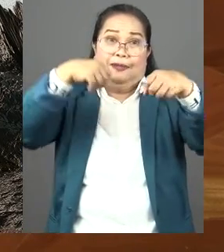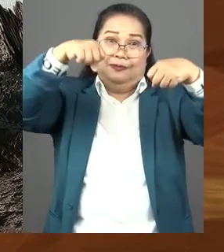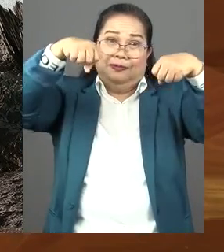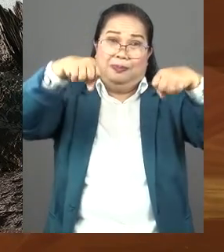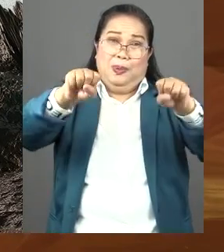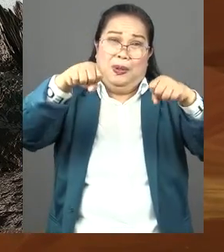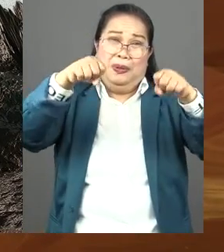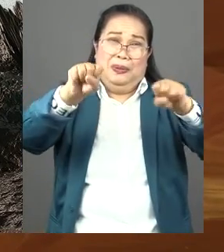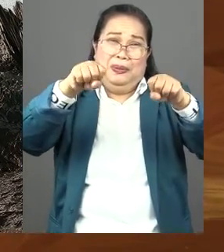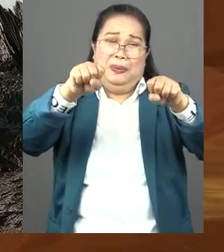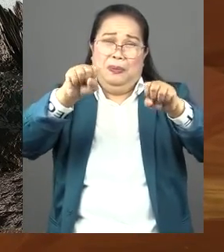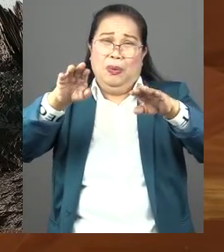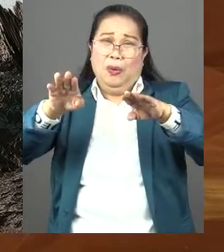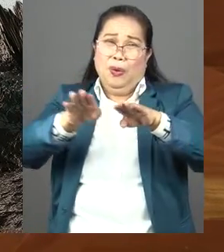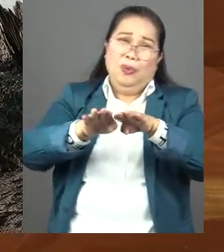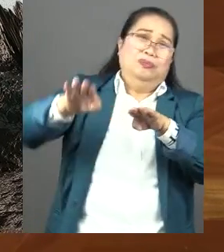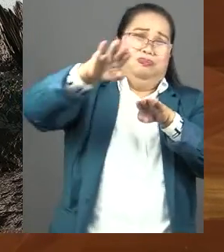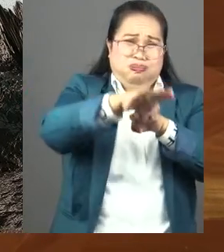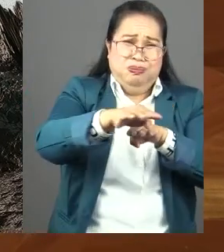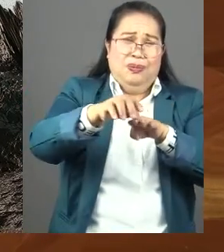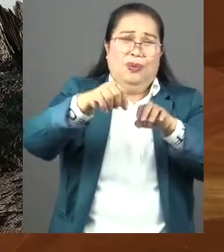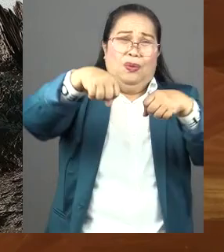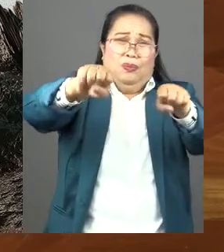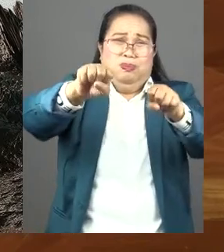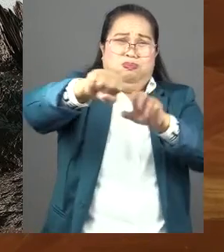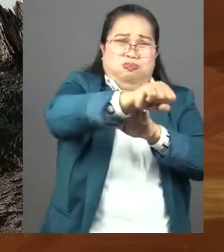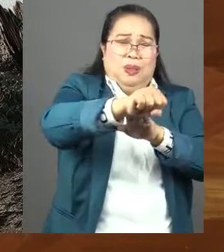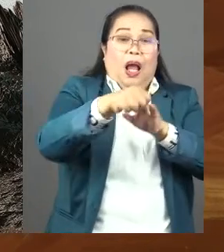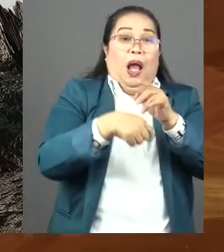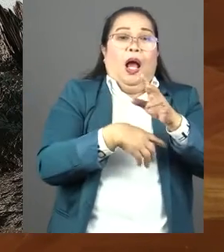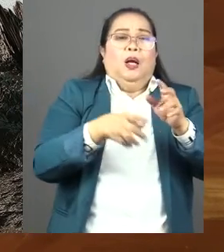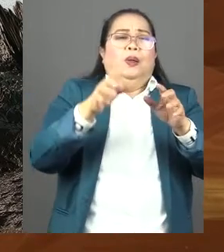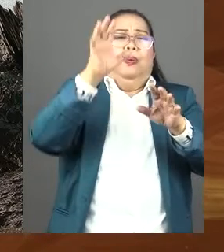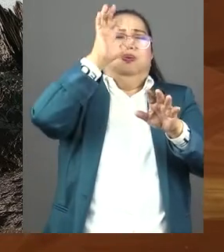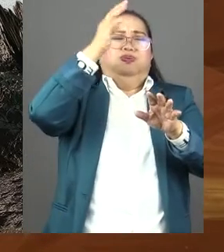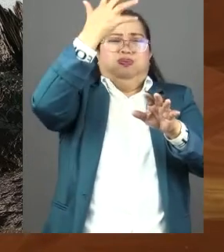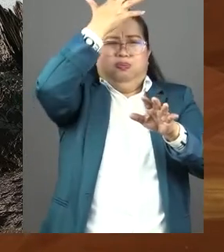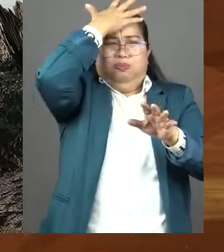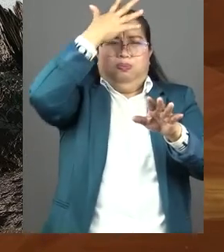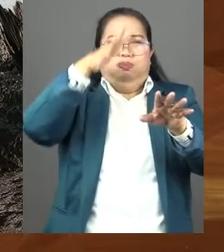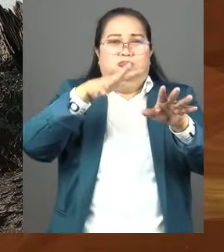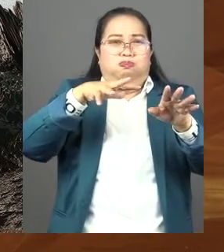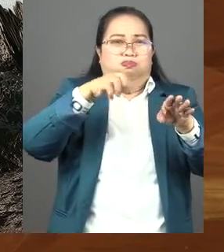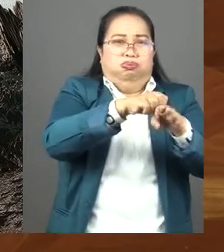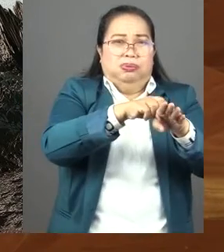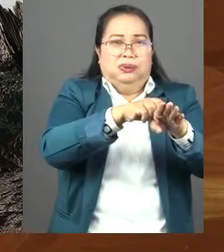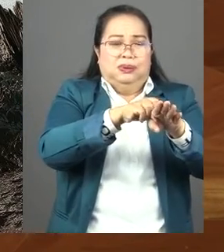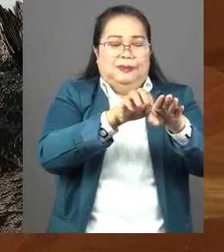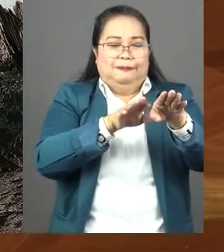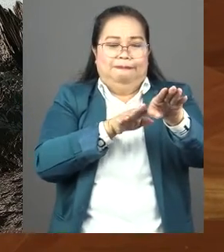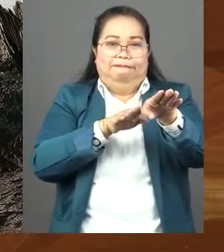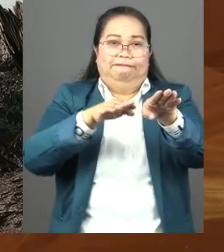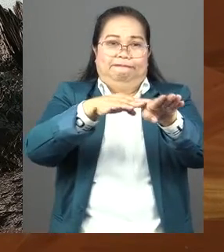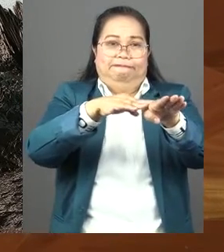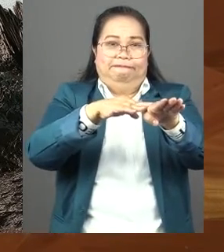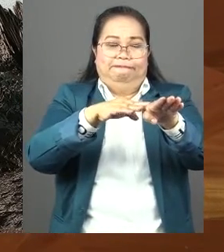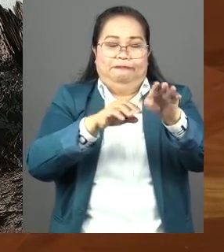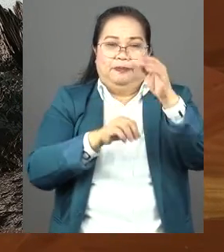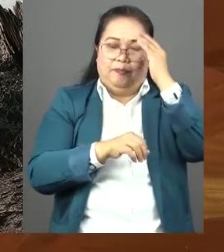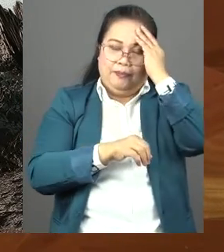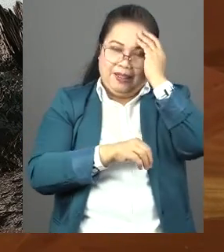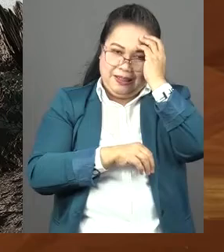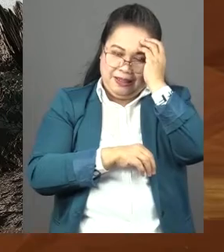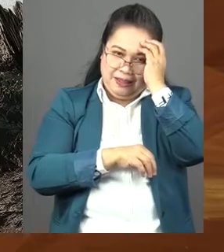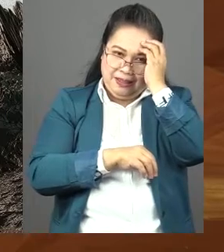that suddenly darts in front of me, and I have to avoid him, and I crash into the curb. How do I